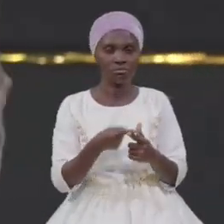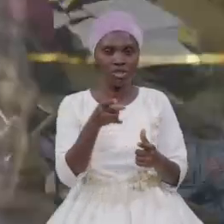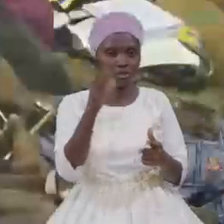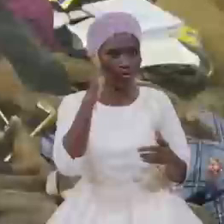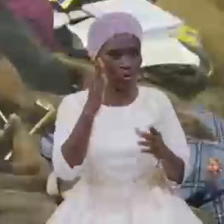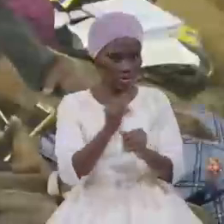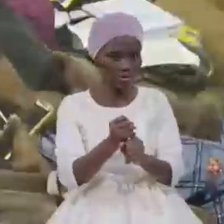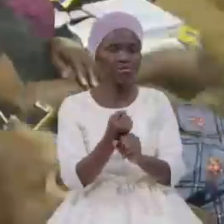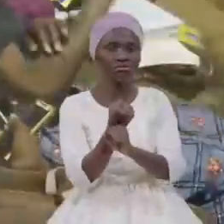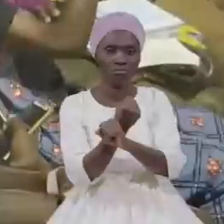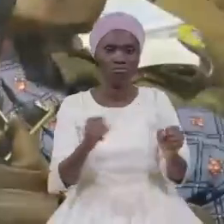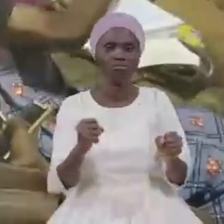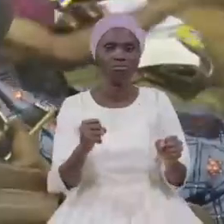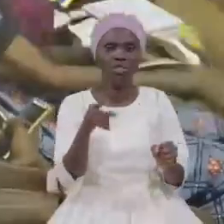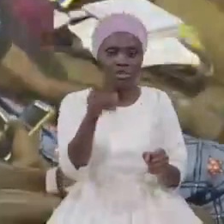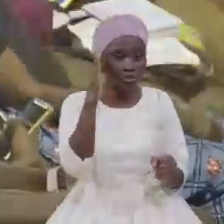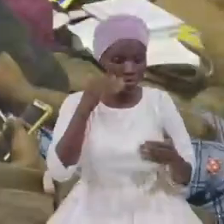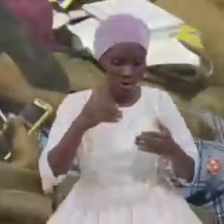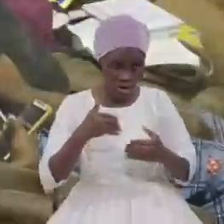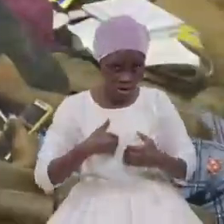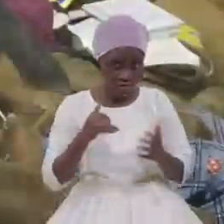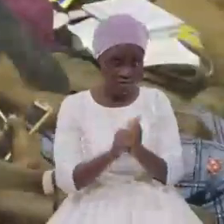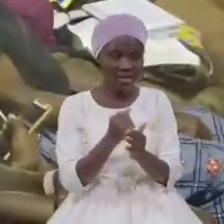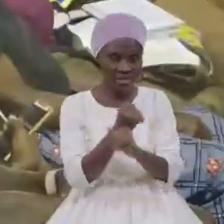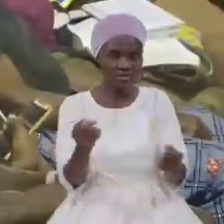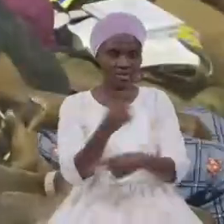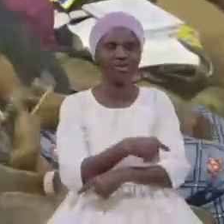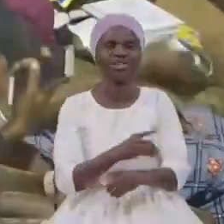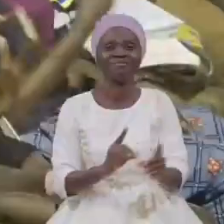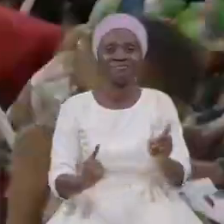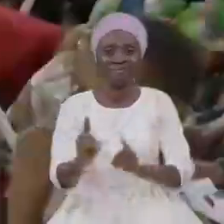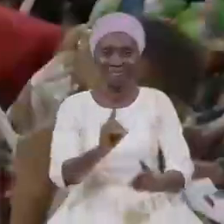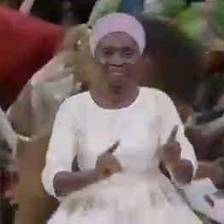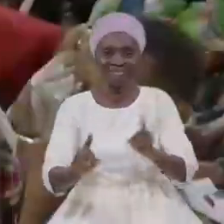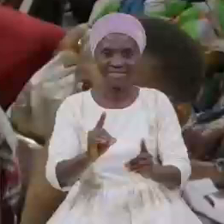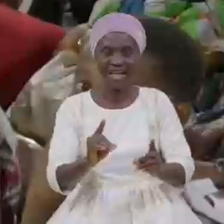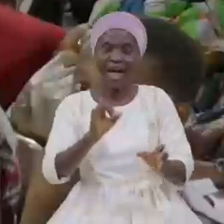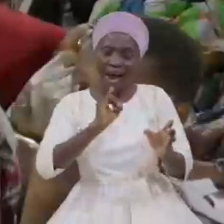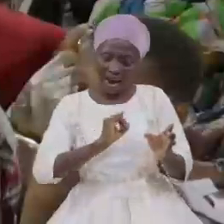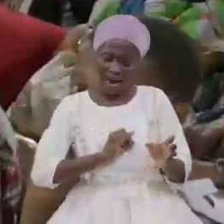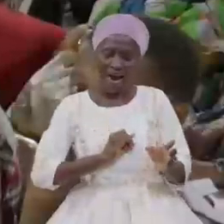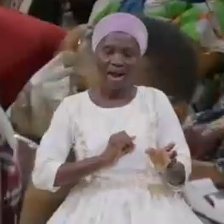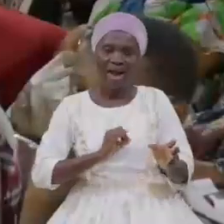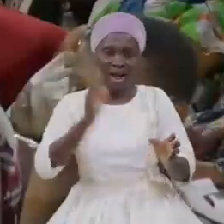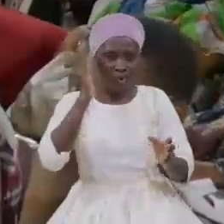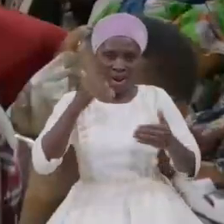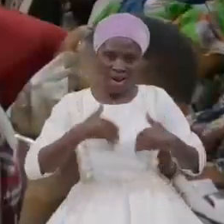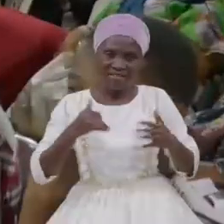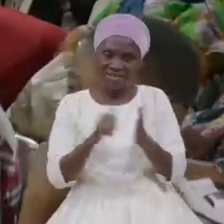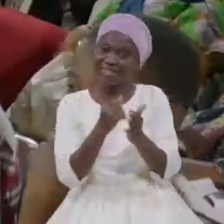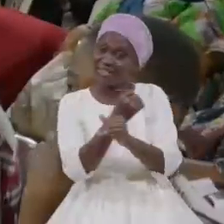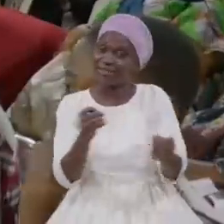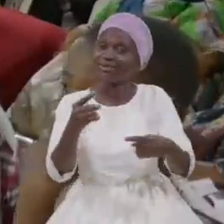salvation today. Say, I am getting that salvation today. If thou shalt confess with